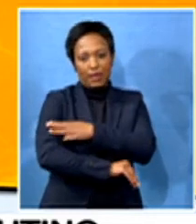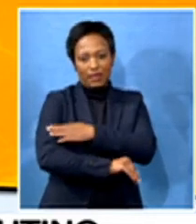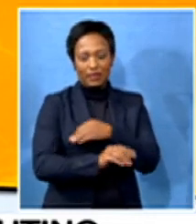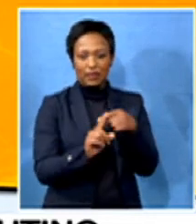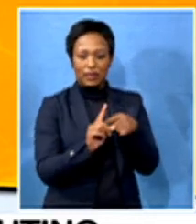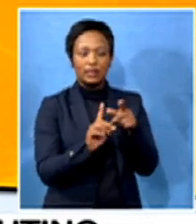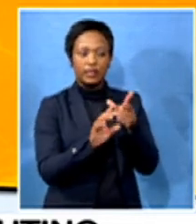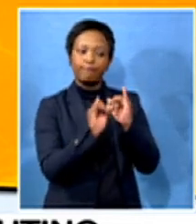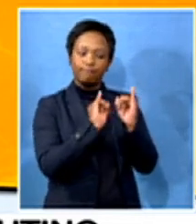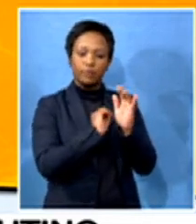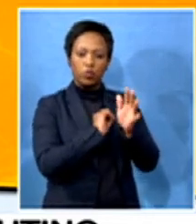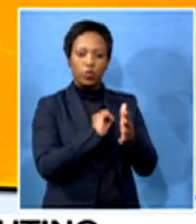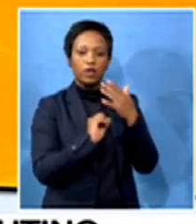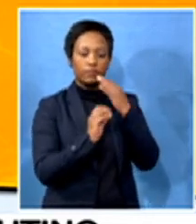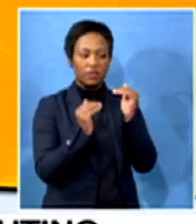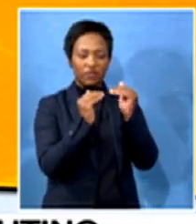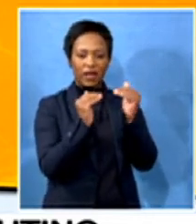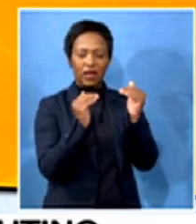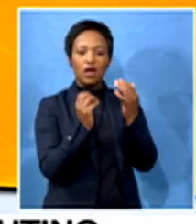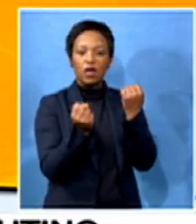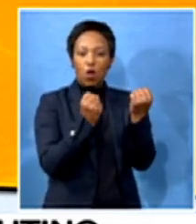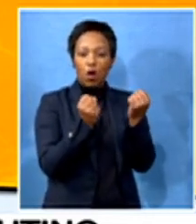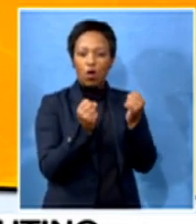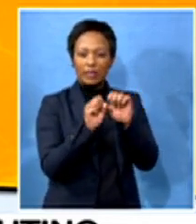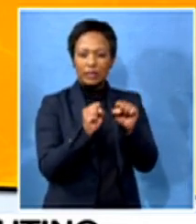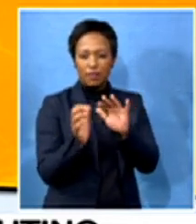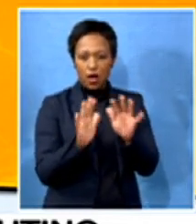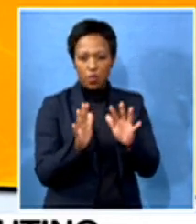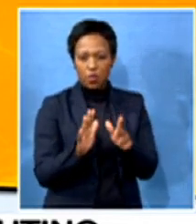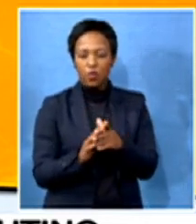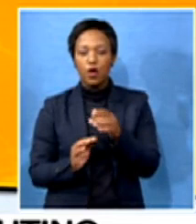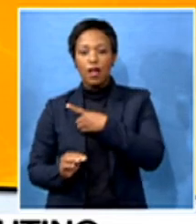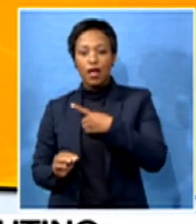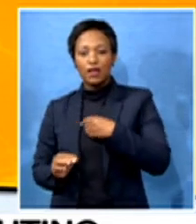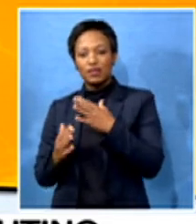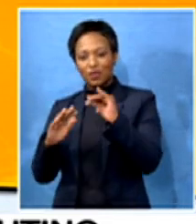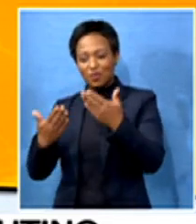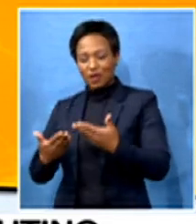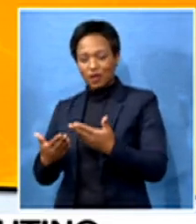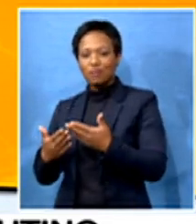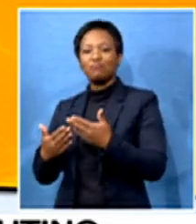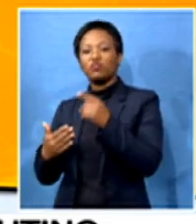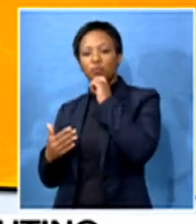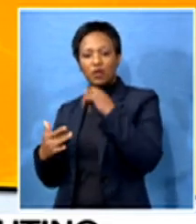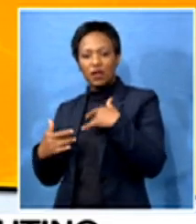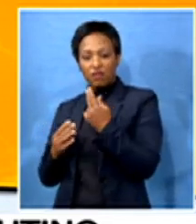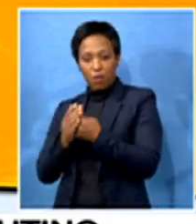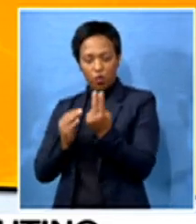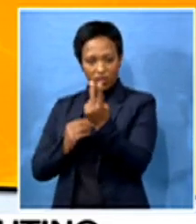to us about that particular justice system as well. Ladies, thanks so much for your time. Welcome to Morning Live to both of you.